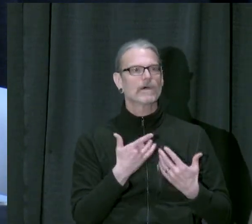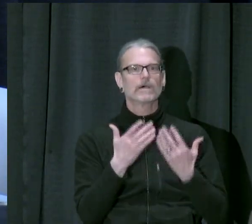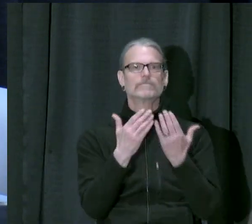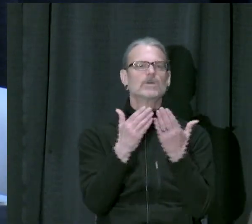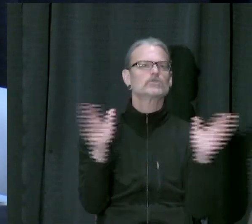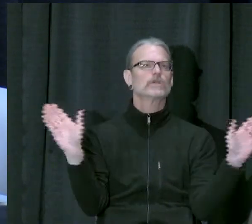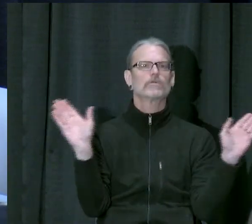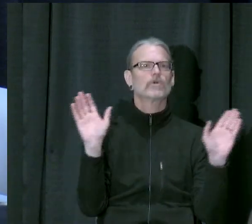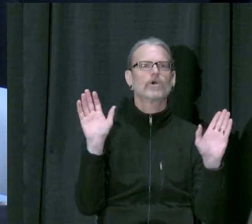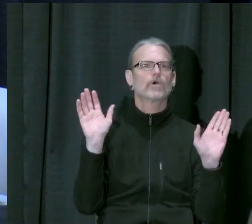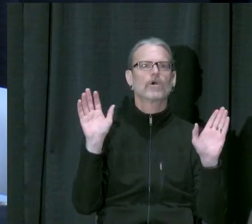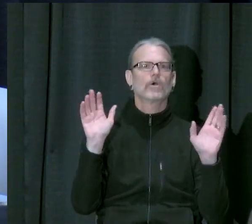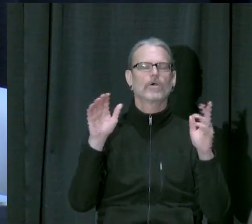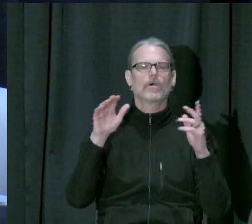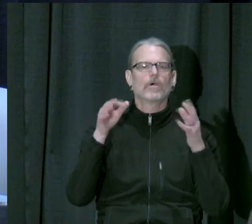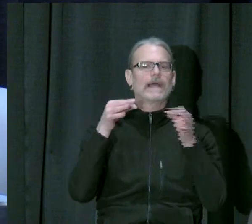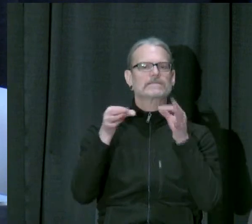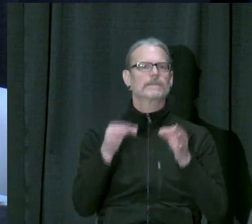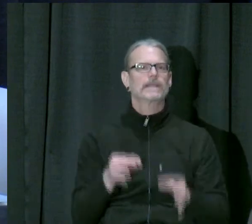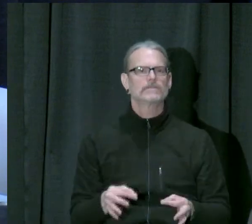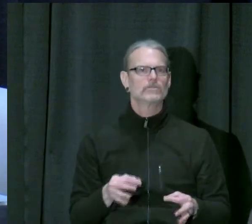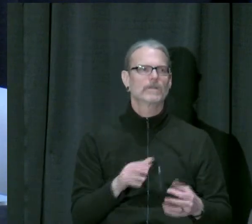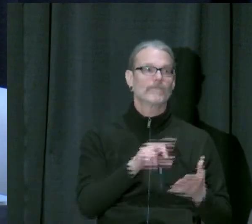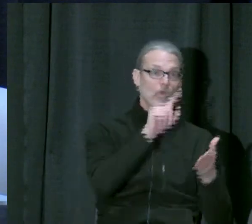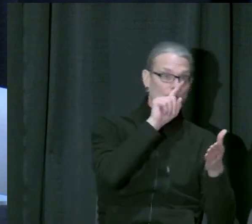overview of recent and